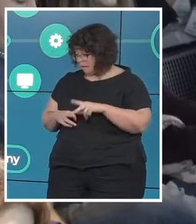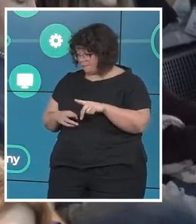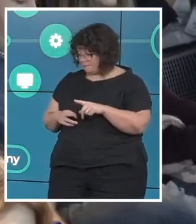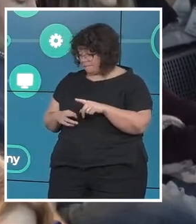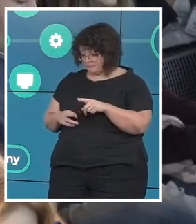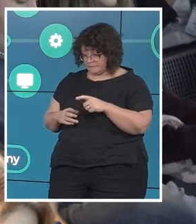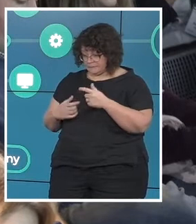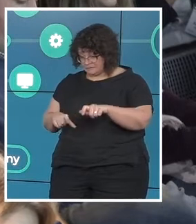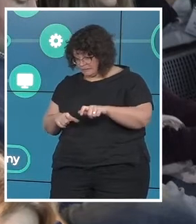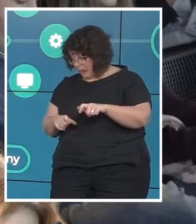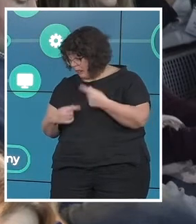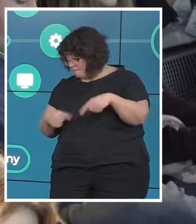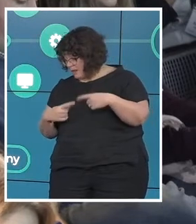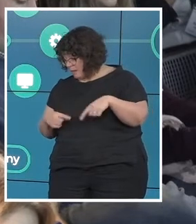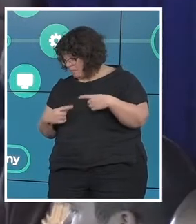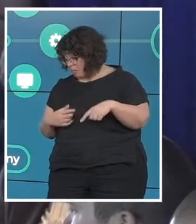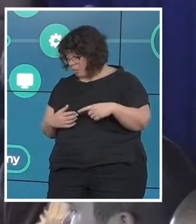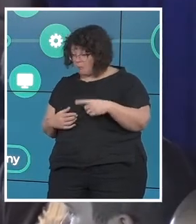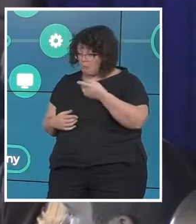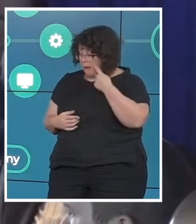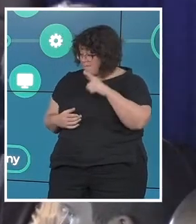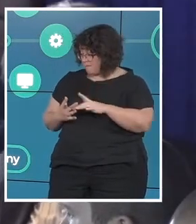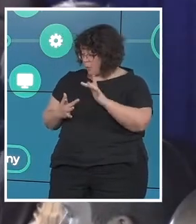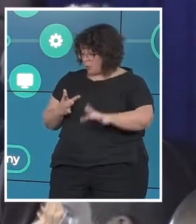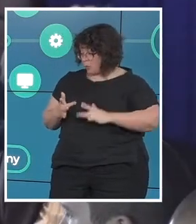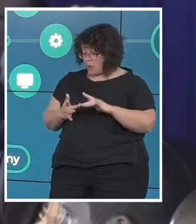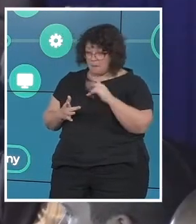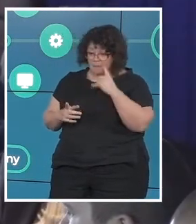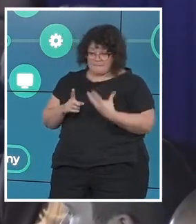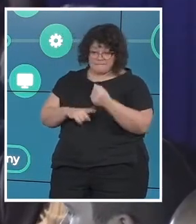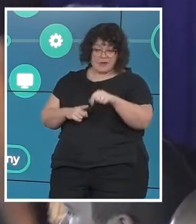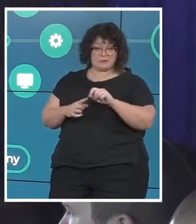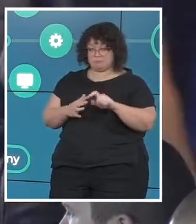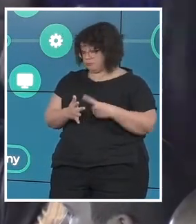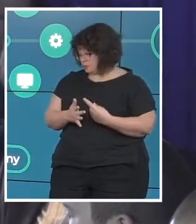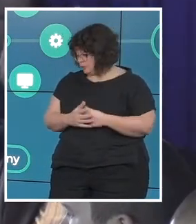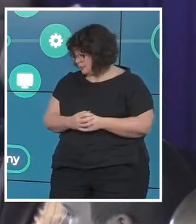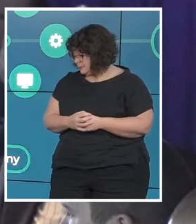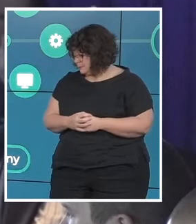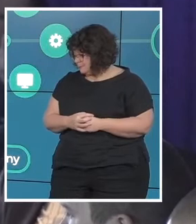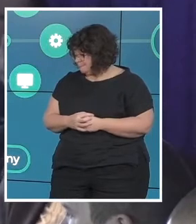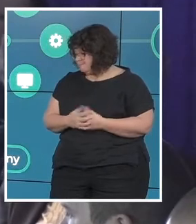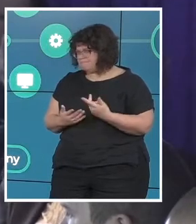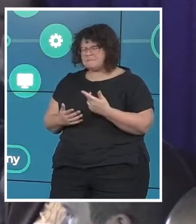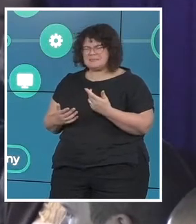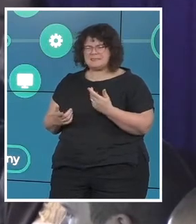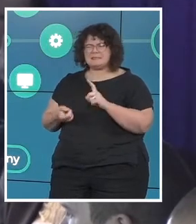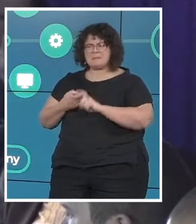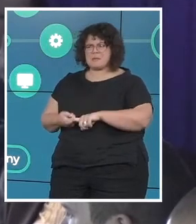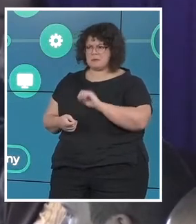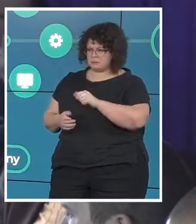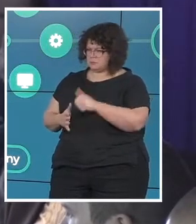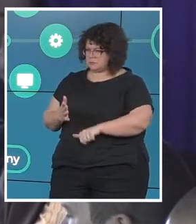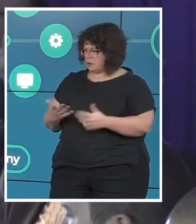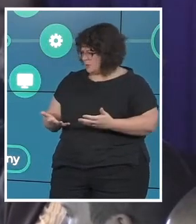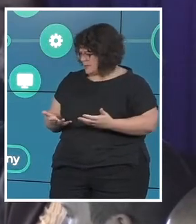it depends on your starting point. Are you thinking about a digital map and what can you do? Or are you thinking about a map that is going to be printed out